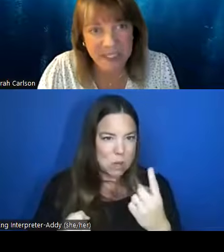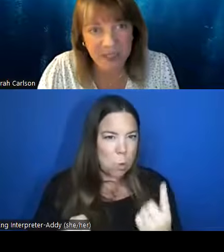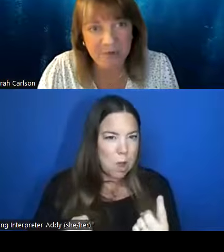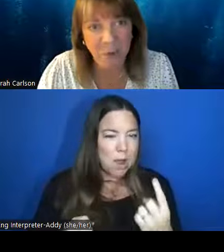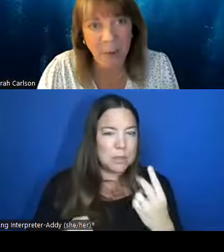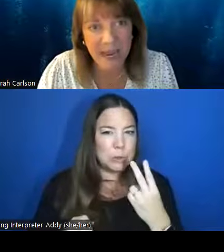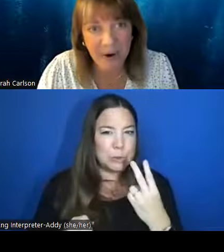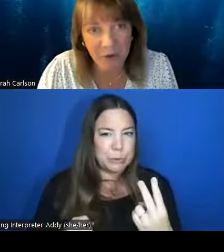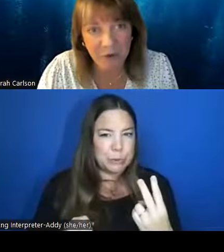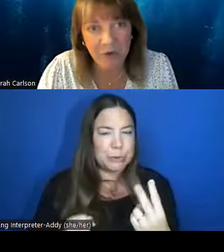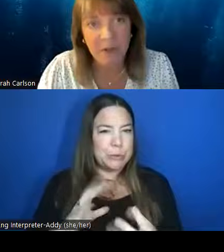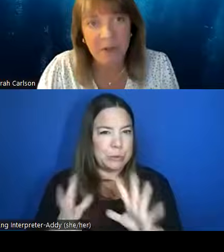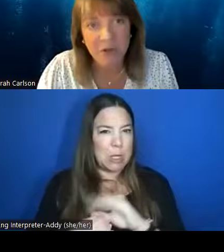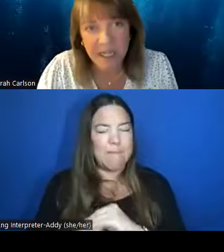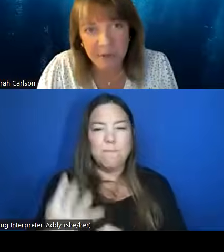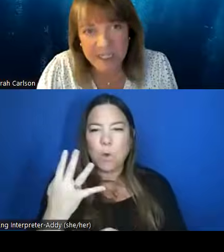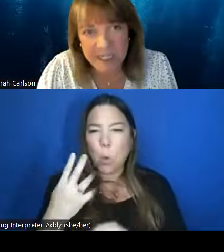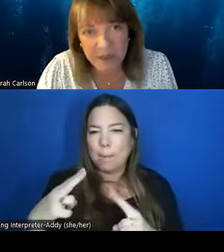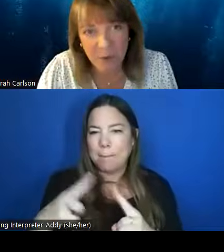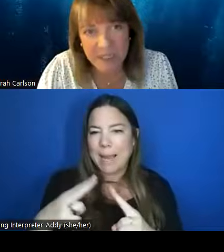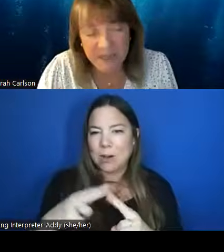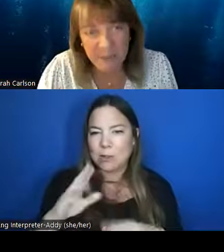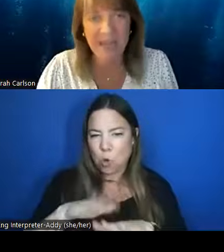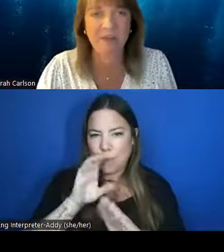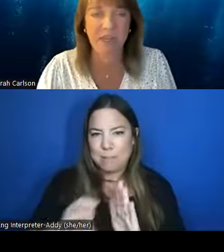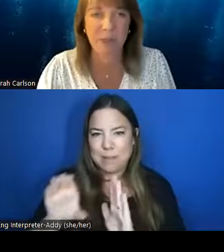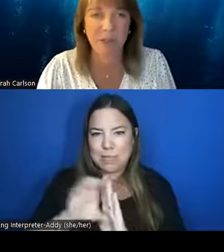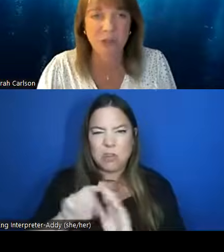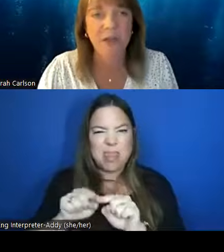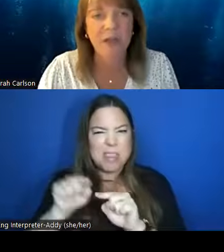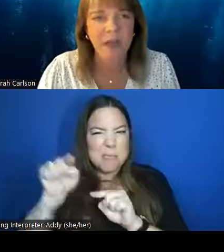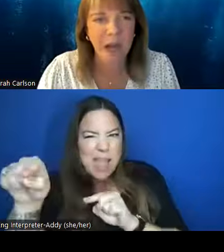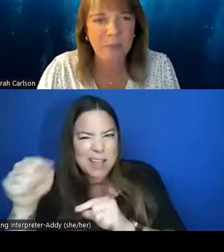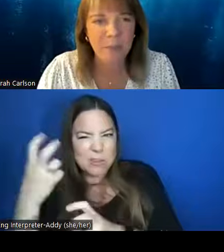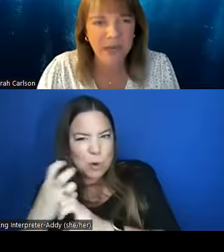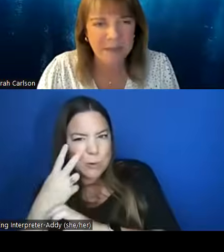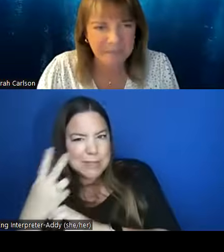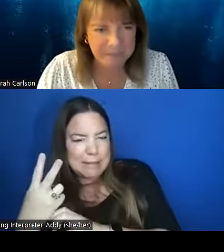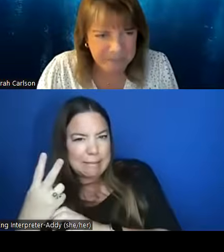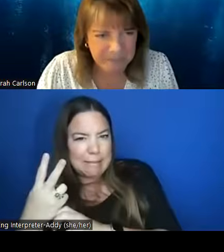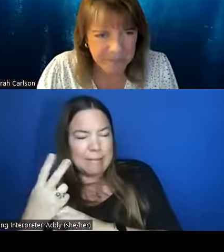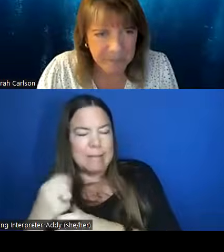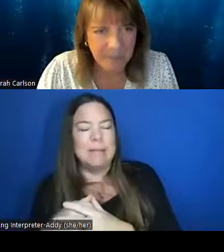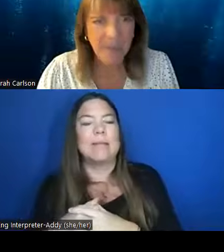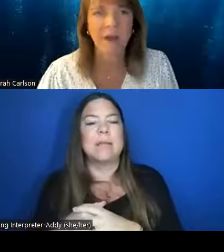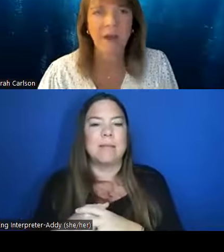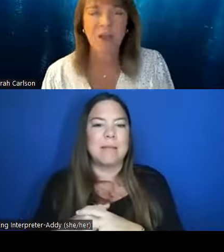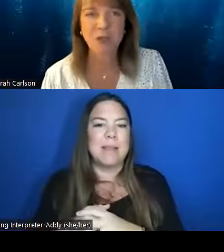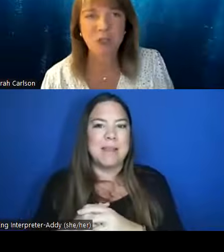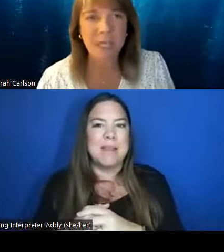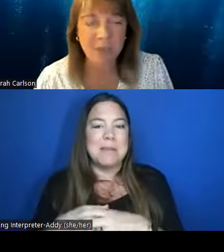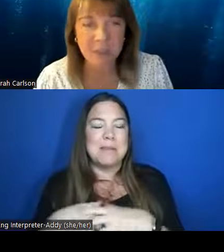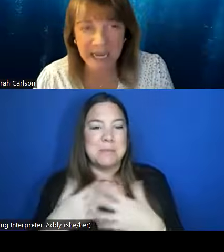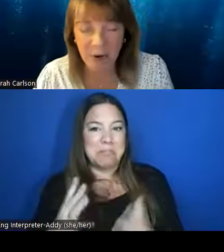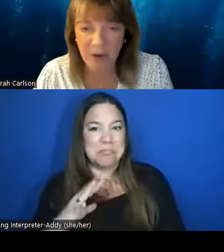There's basically 4 pairs. You can't really see the ones in the back of the image, but you